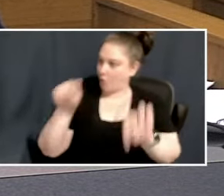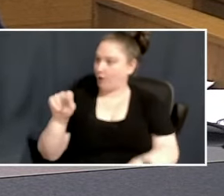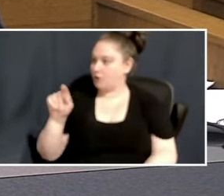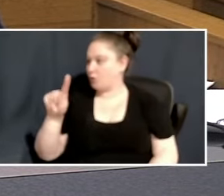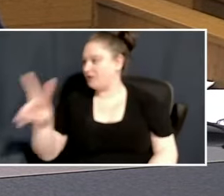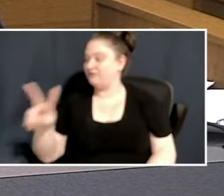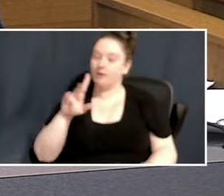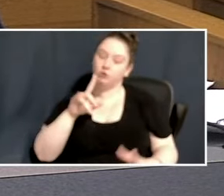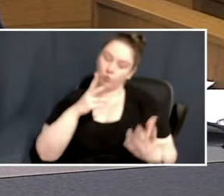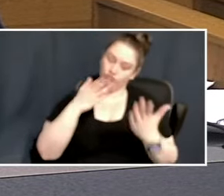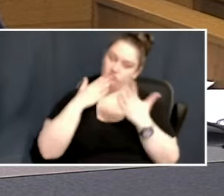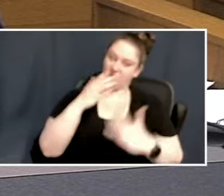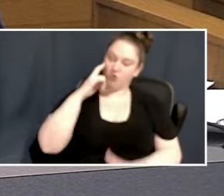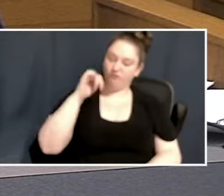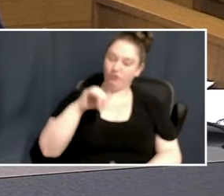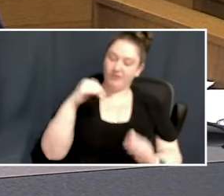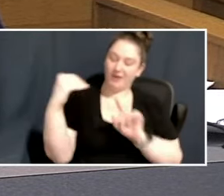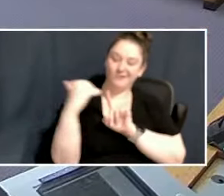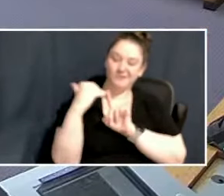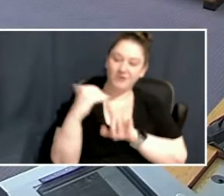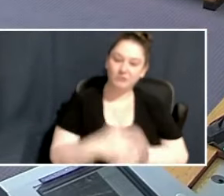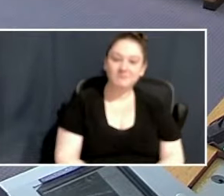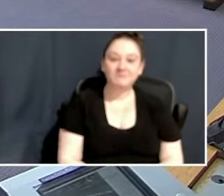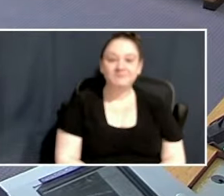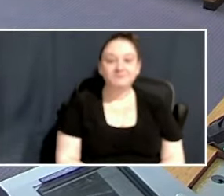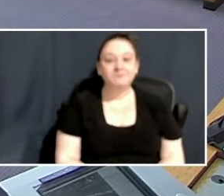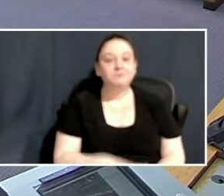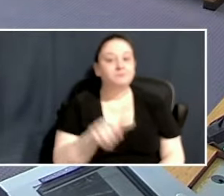reminder. Other comments?